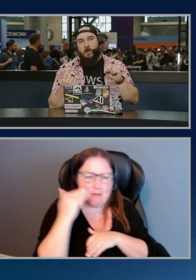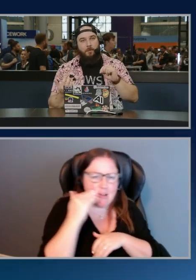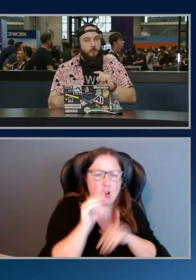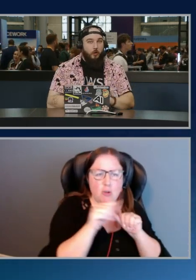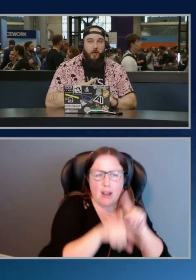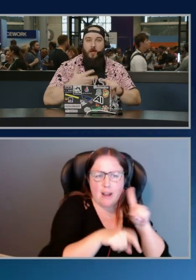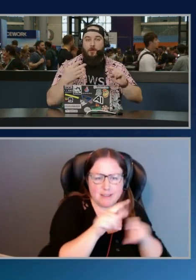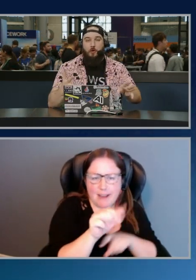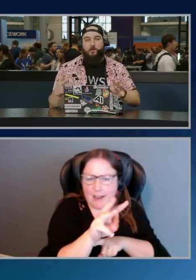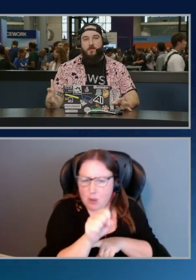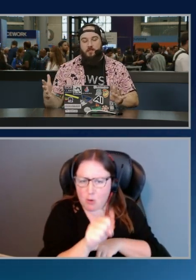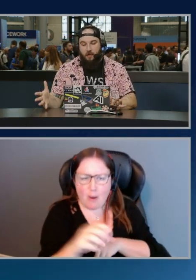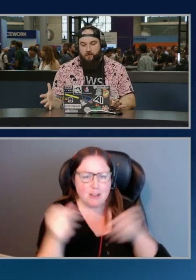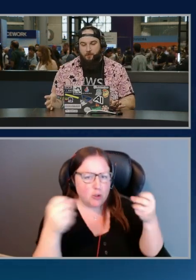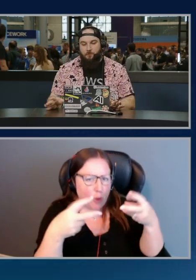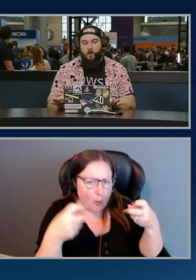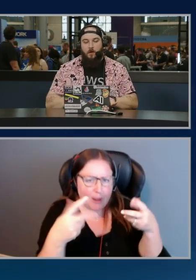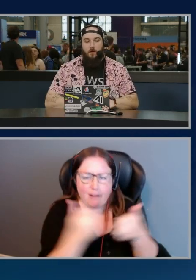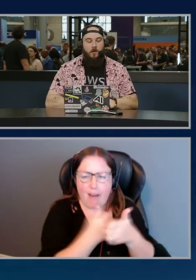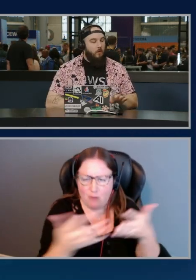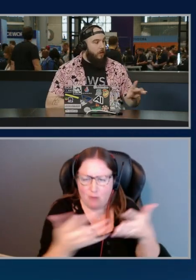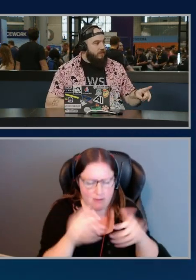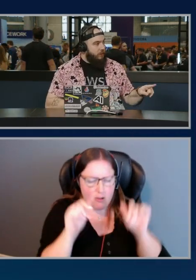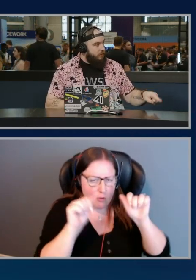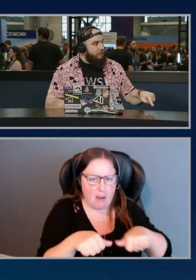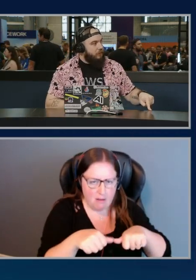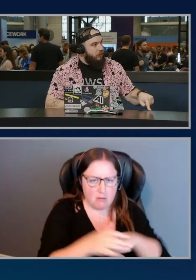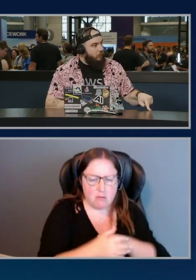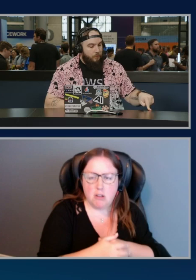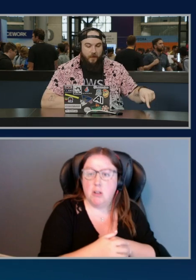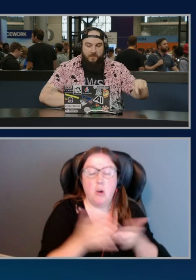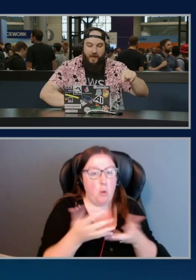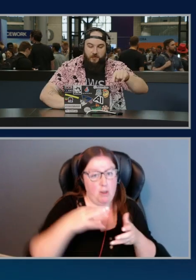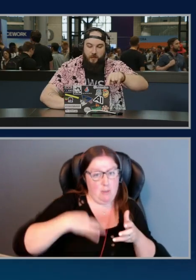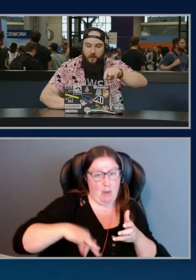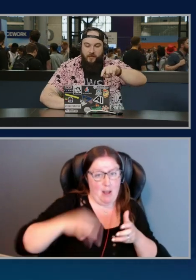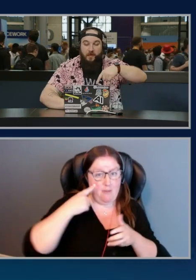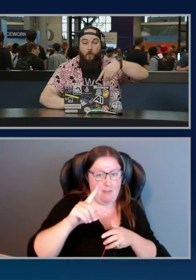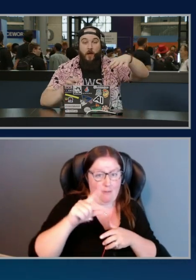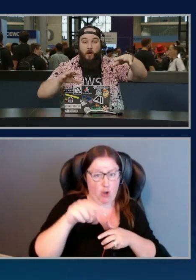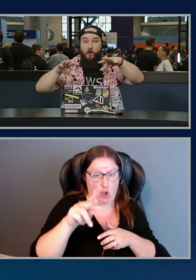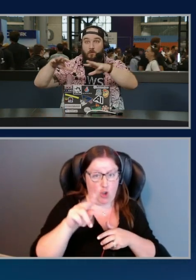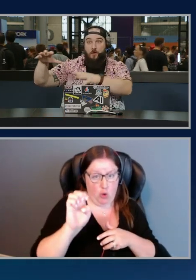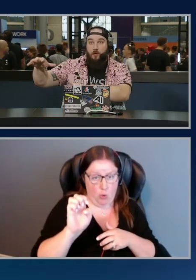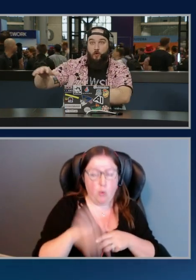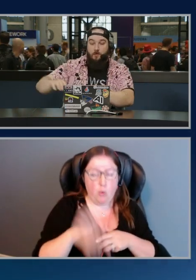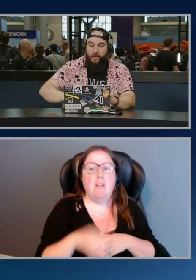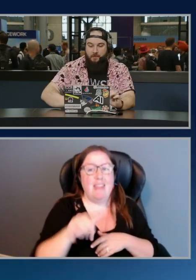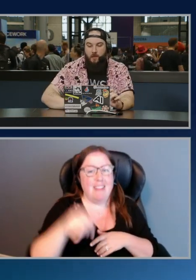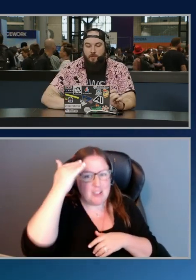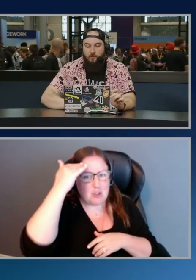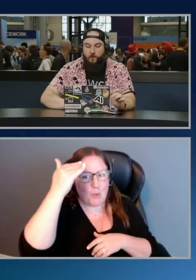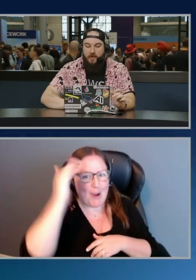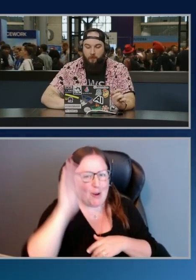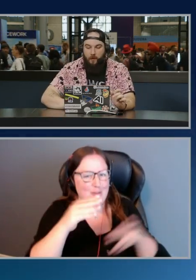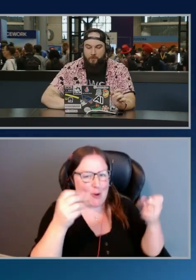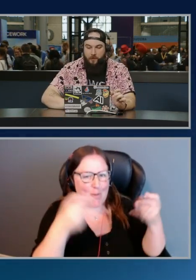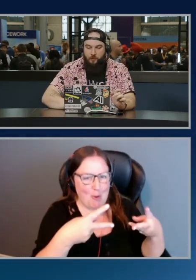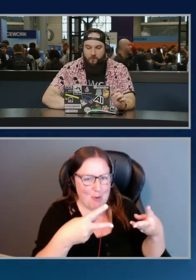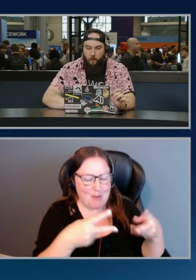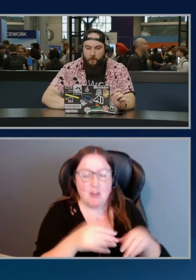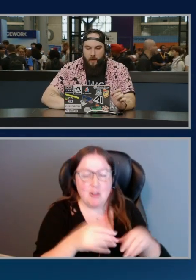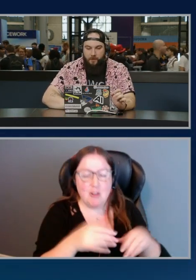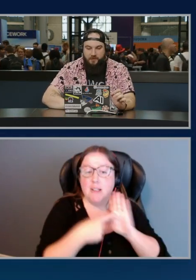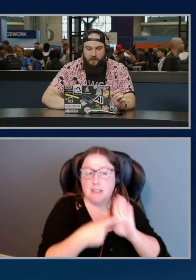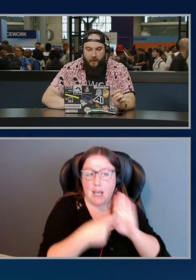AWS, about coding, about all of these things. Yeah. What is the good thing about Q is it actually is aware of the code. Yes. So for example, I'm going to